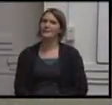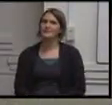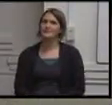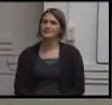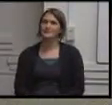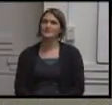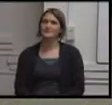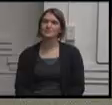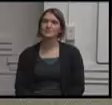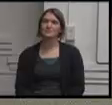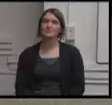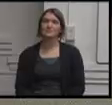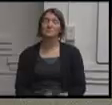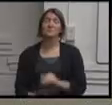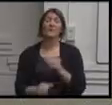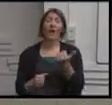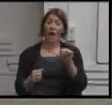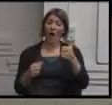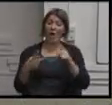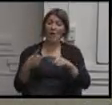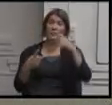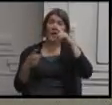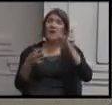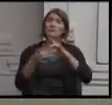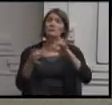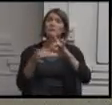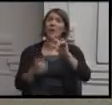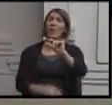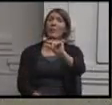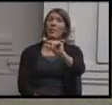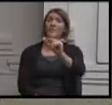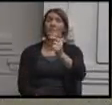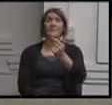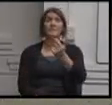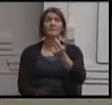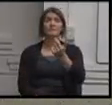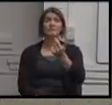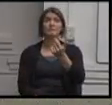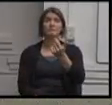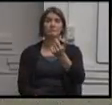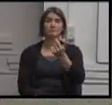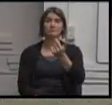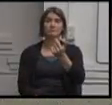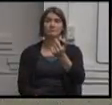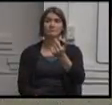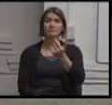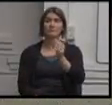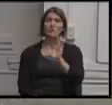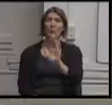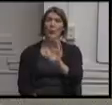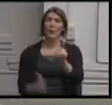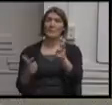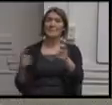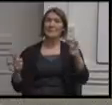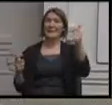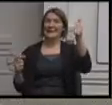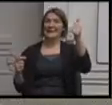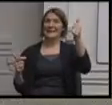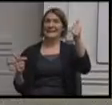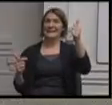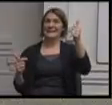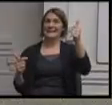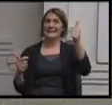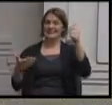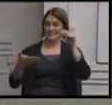move forward with, and also just talk with us a little bit about the largest single